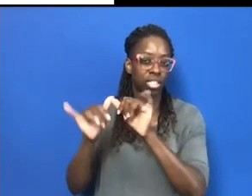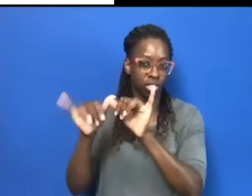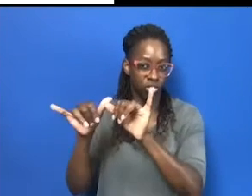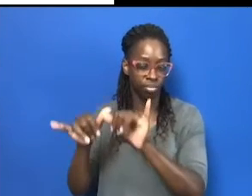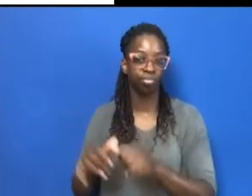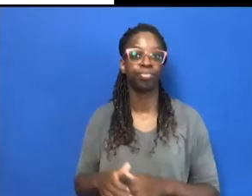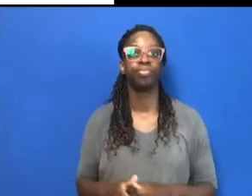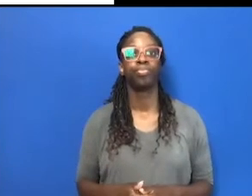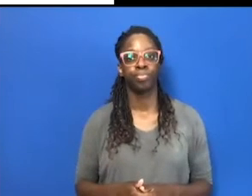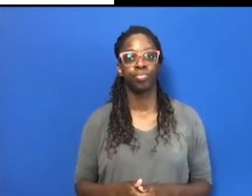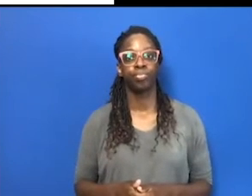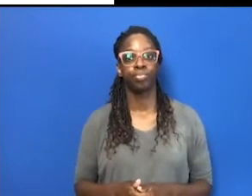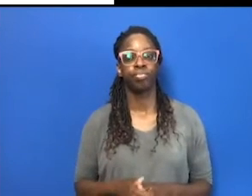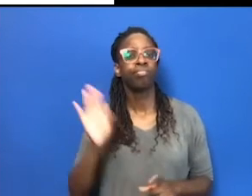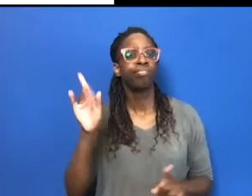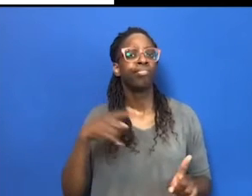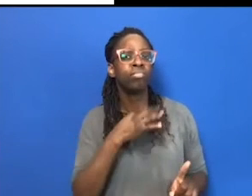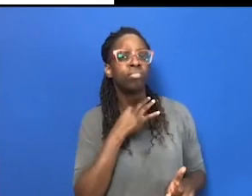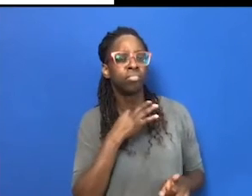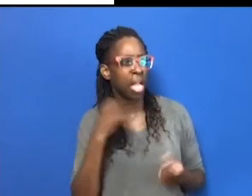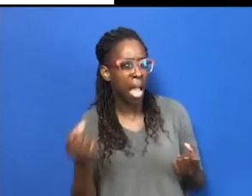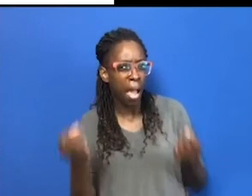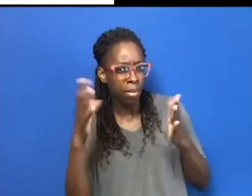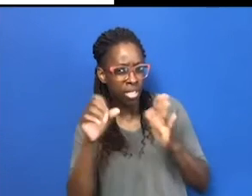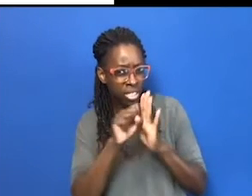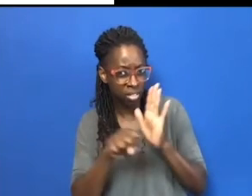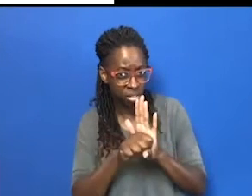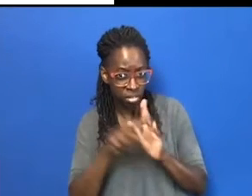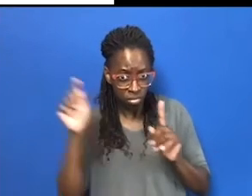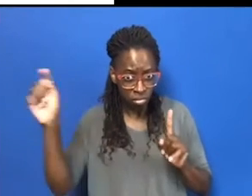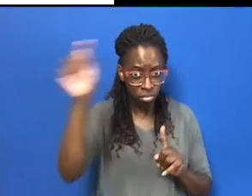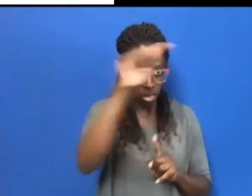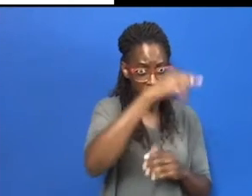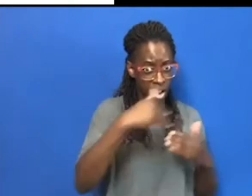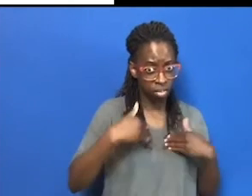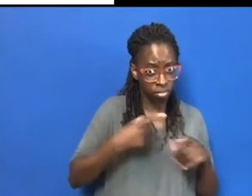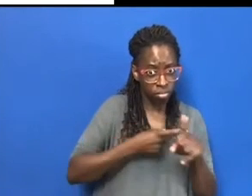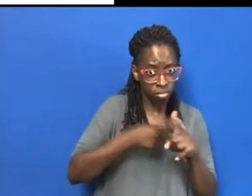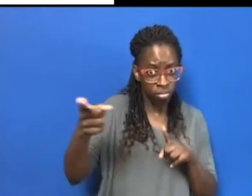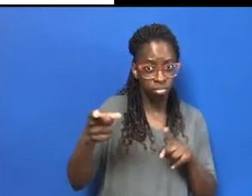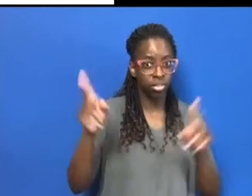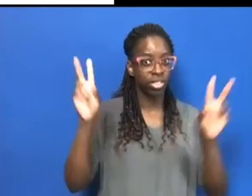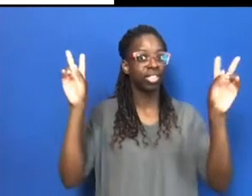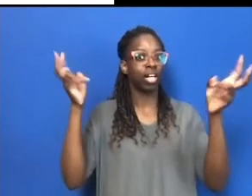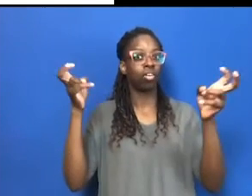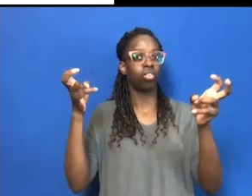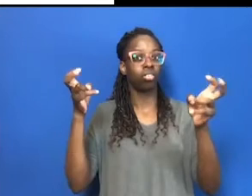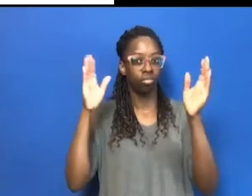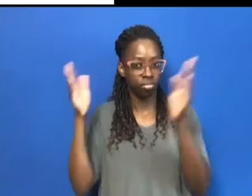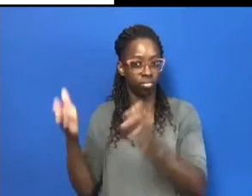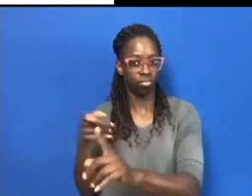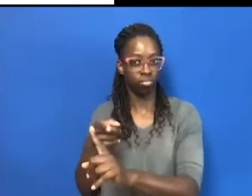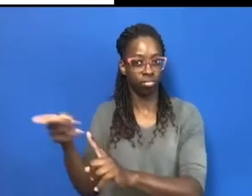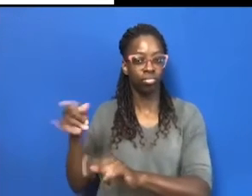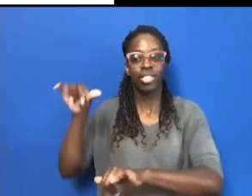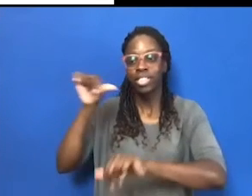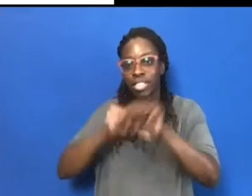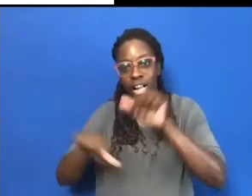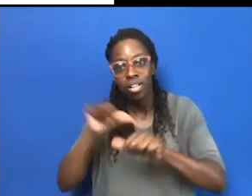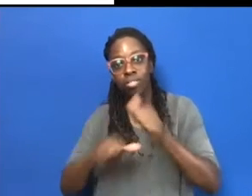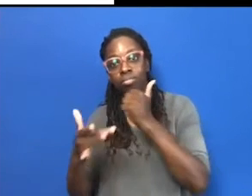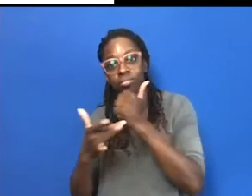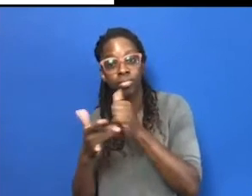many states included main domains titled science, technology, and engineering in their ELGs. And then we wanted